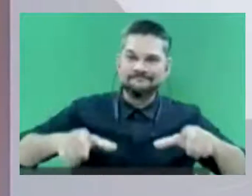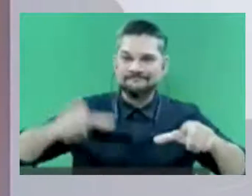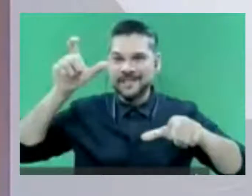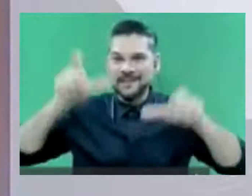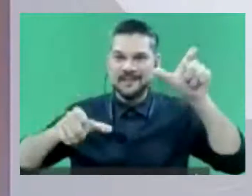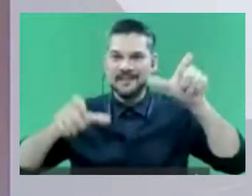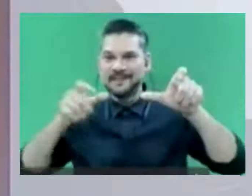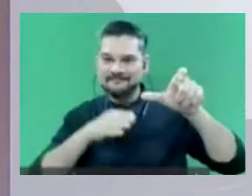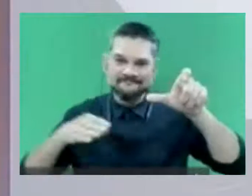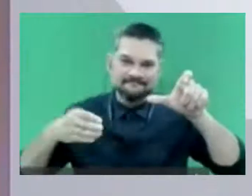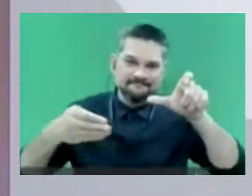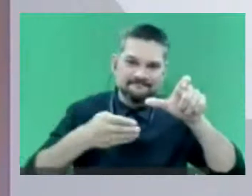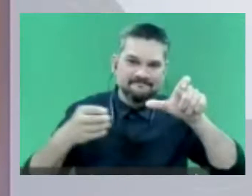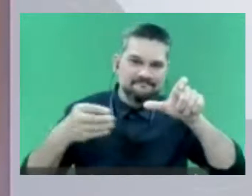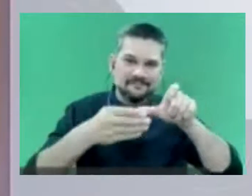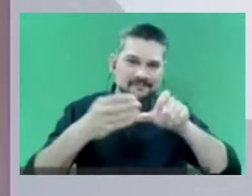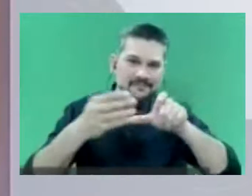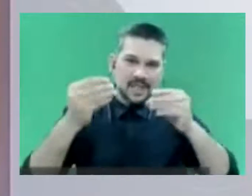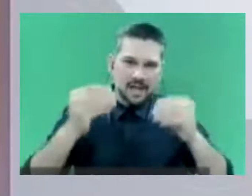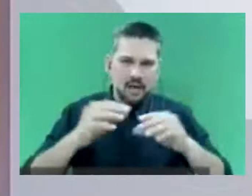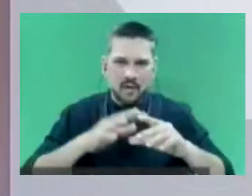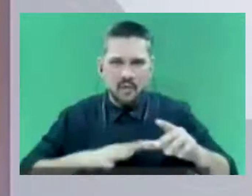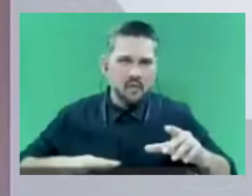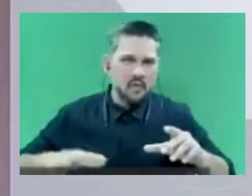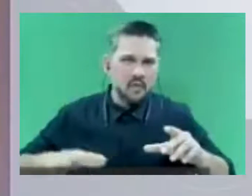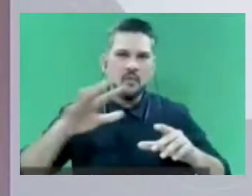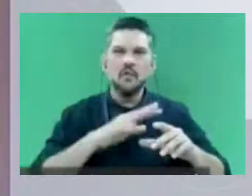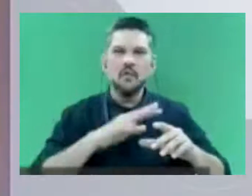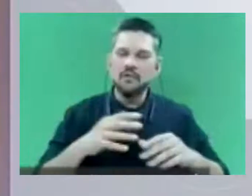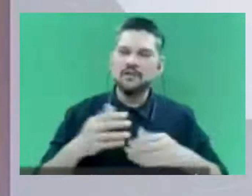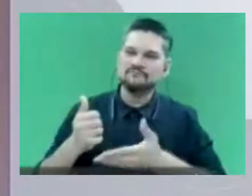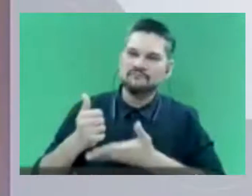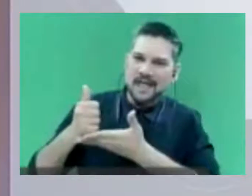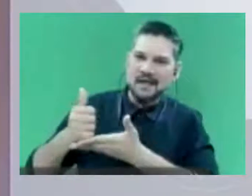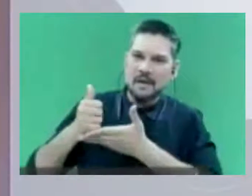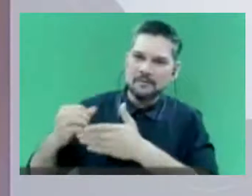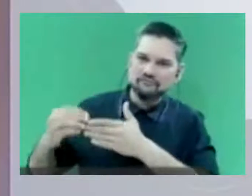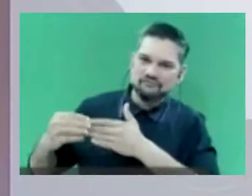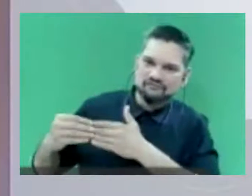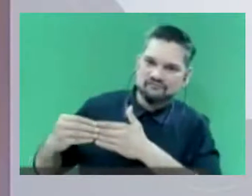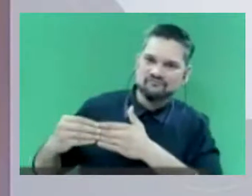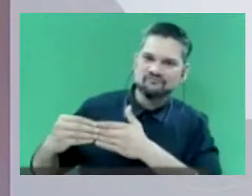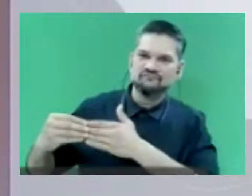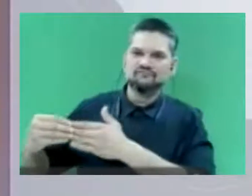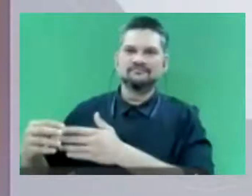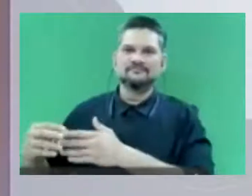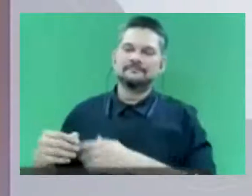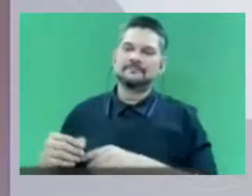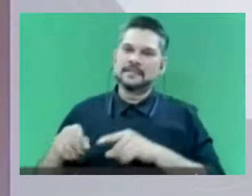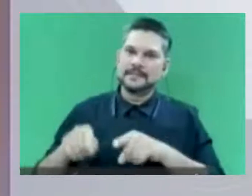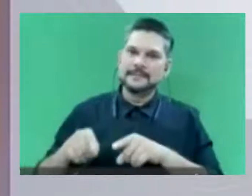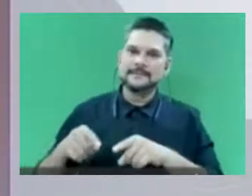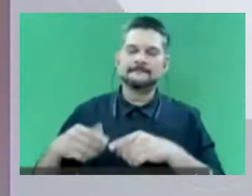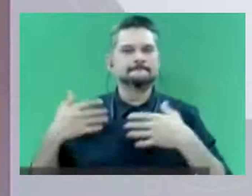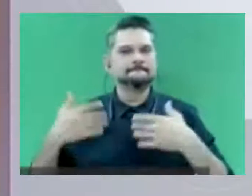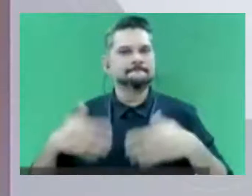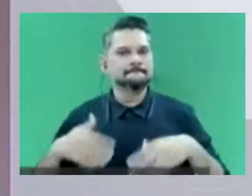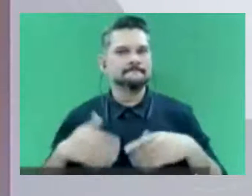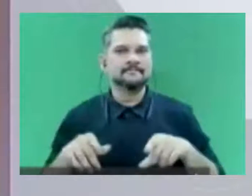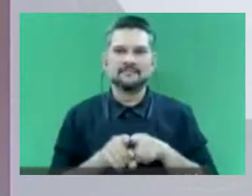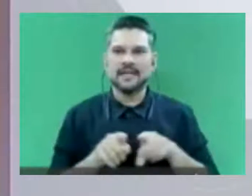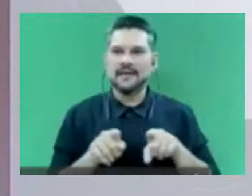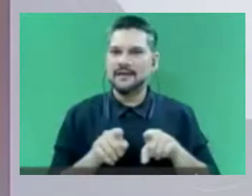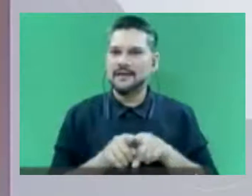So, and leadership should be about making sure that, you know, you're involving everyone in this